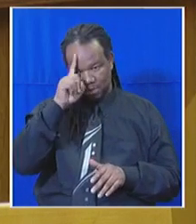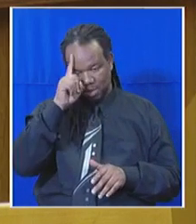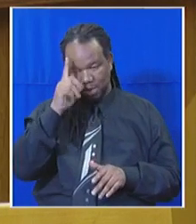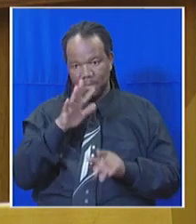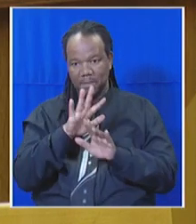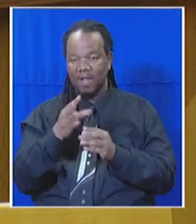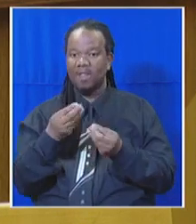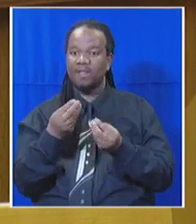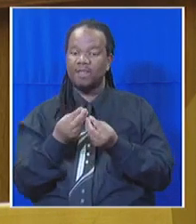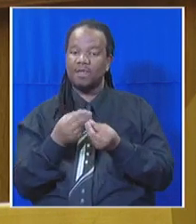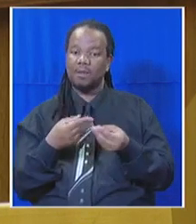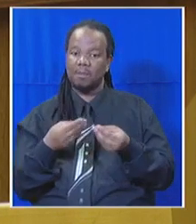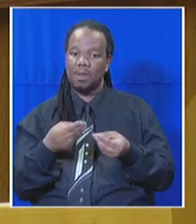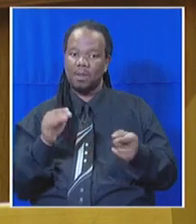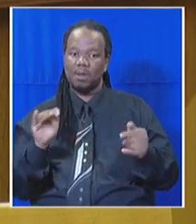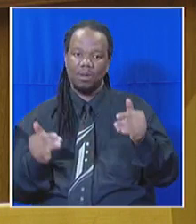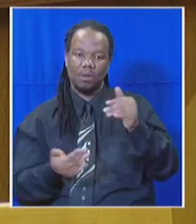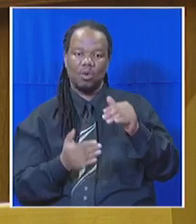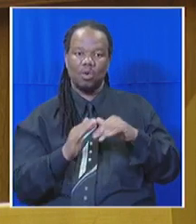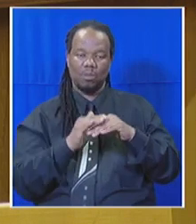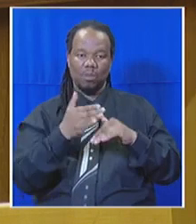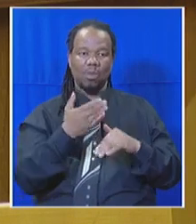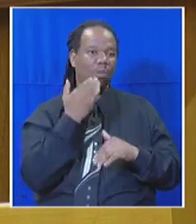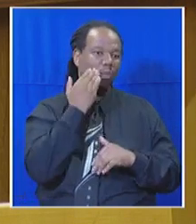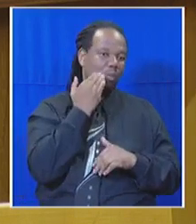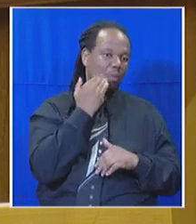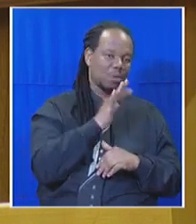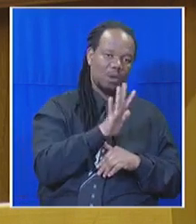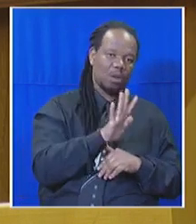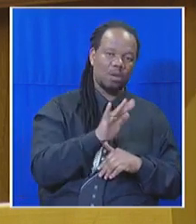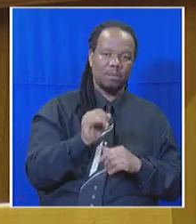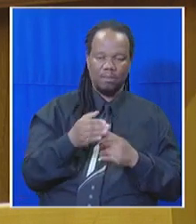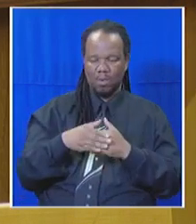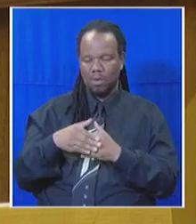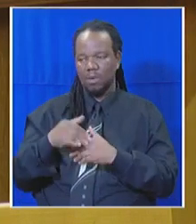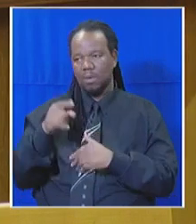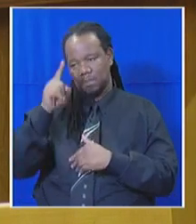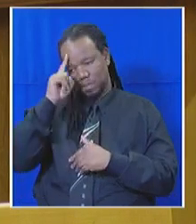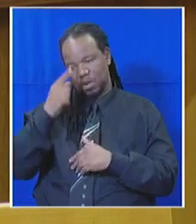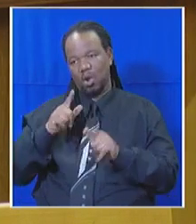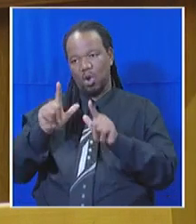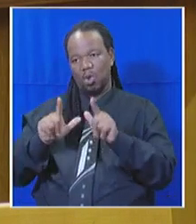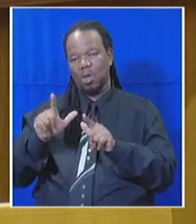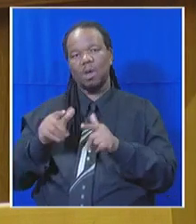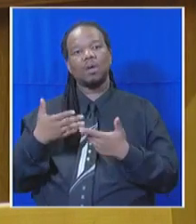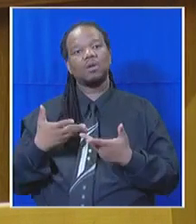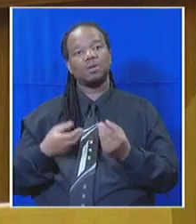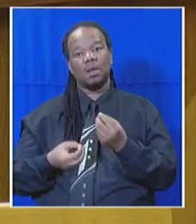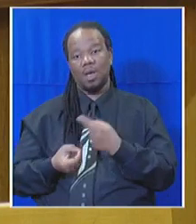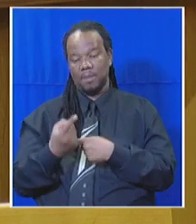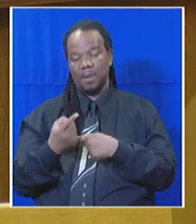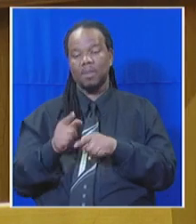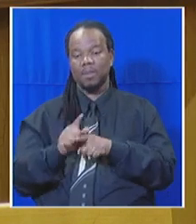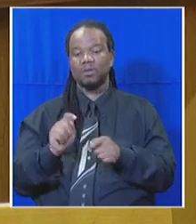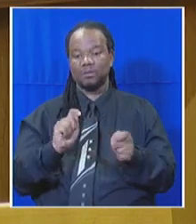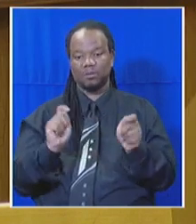practice bill, which is also going on very well. So we are happy with the transformative agenda